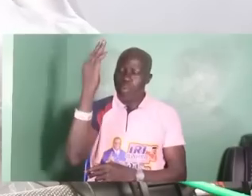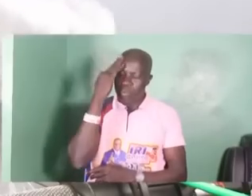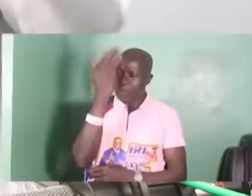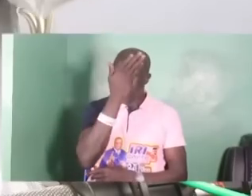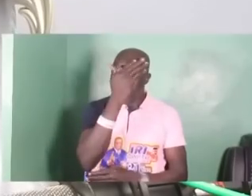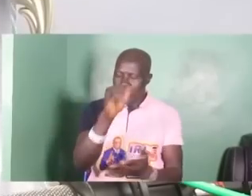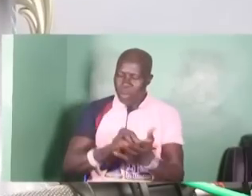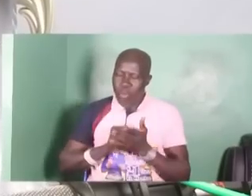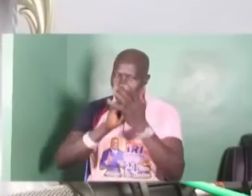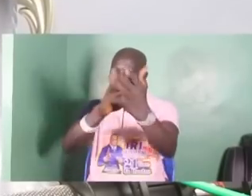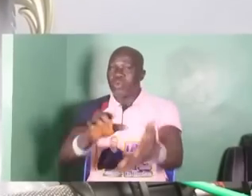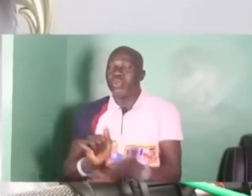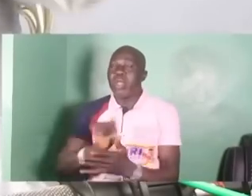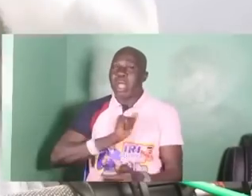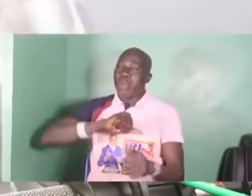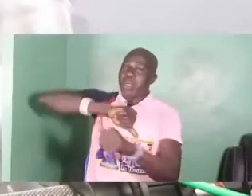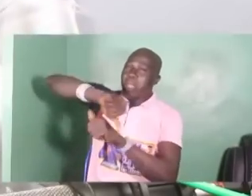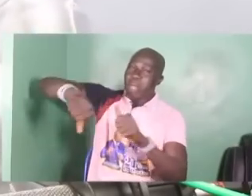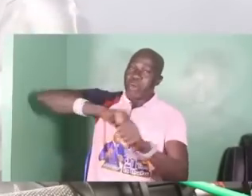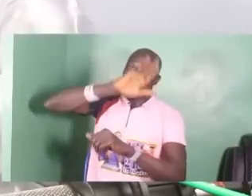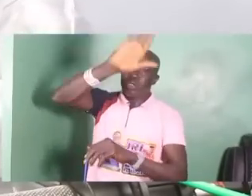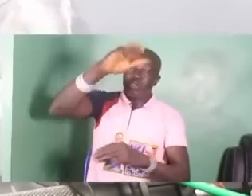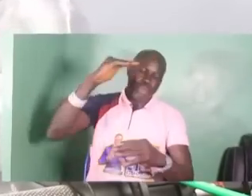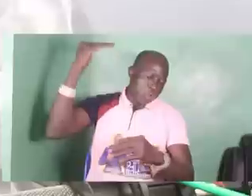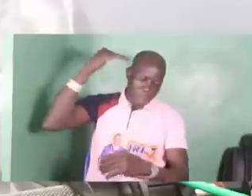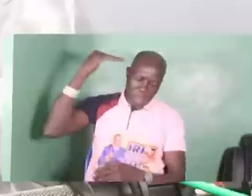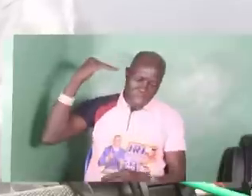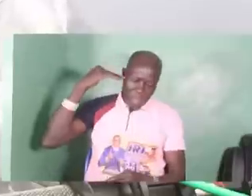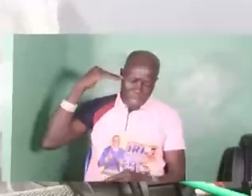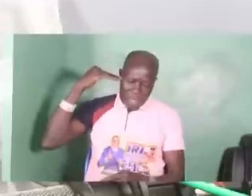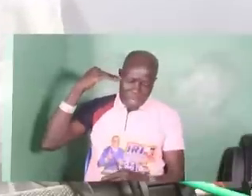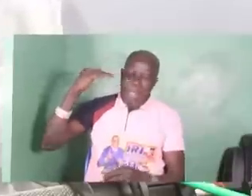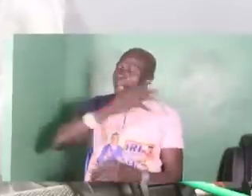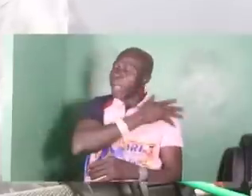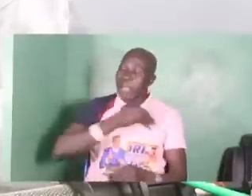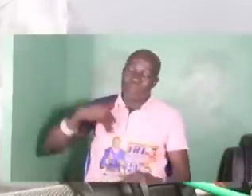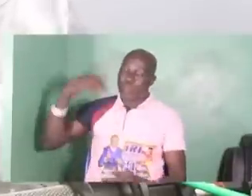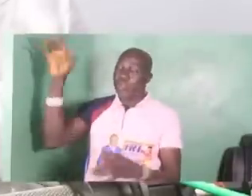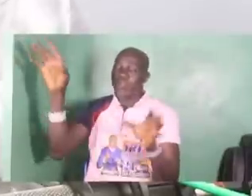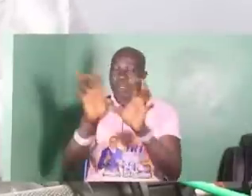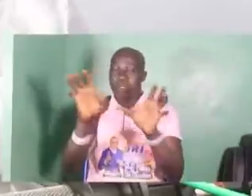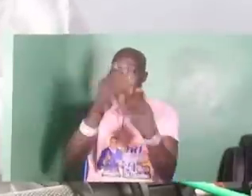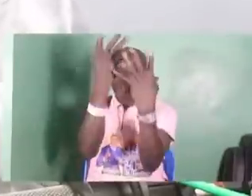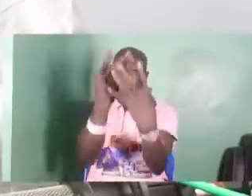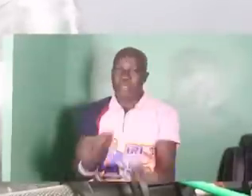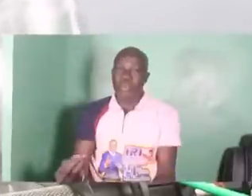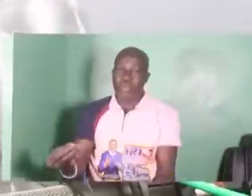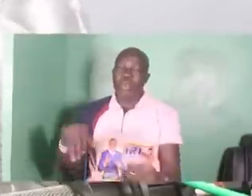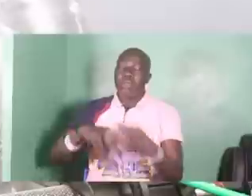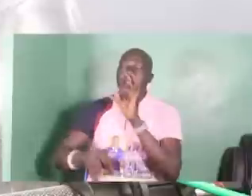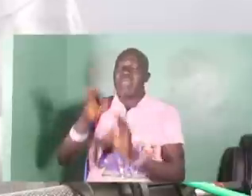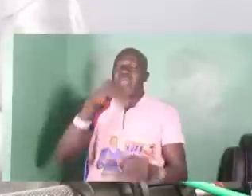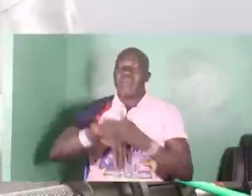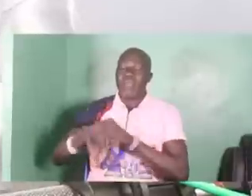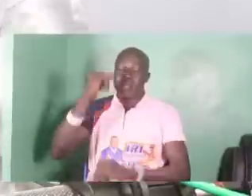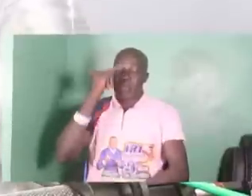is alive. In the name of Jesus. In the mighty name of Jesus. I authorize. I hear it. Your love